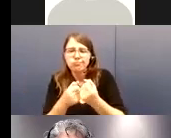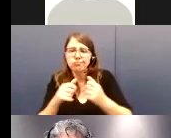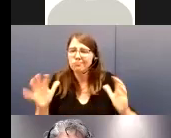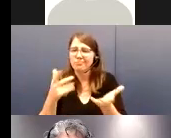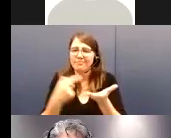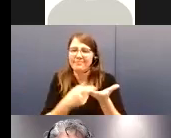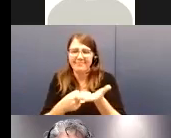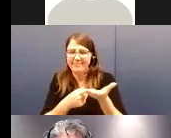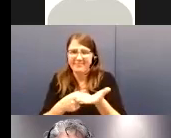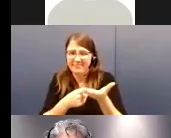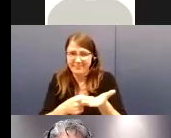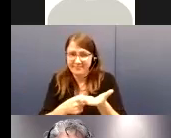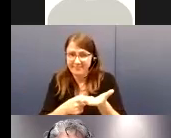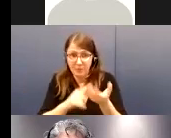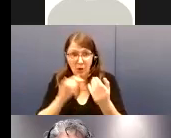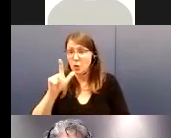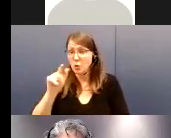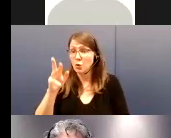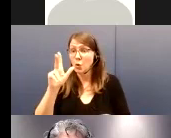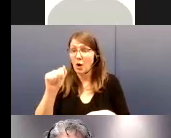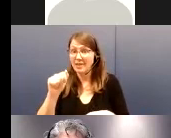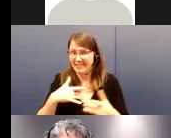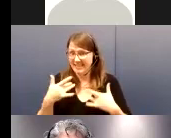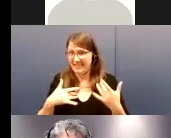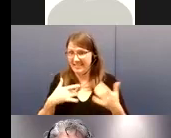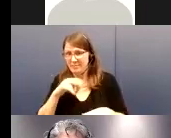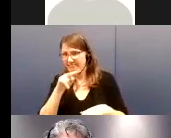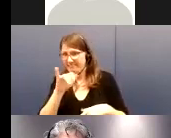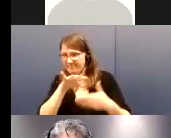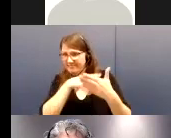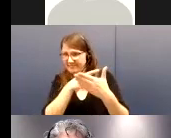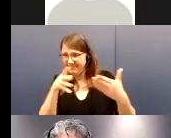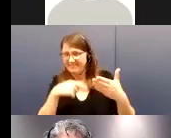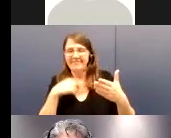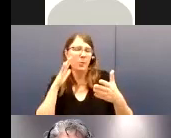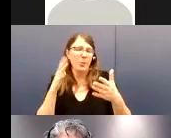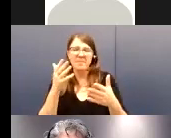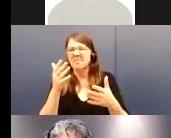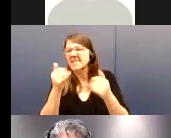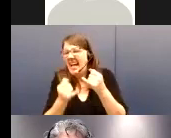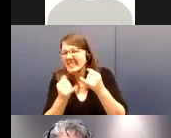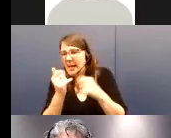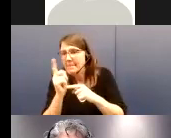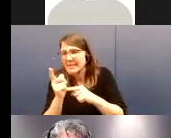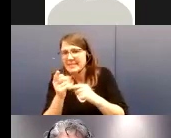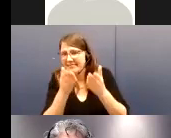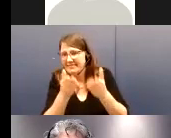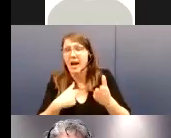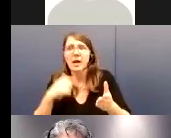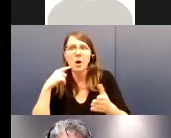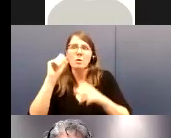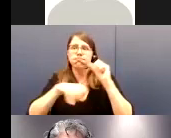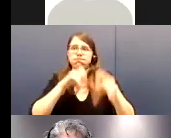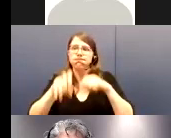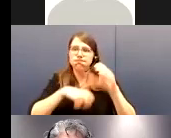was excited to see this slide, so I'll spend my last 3 minutes on this. And again, I know I'm giving you a lot of information. You have